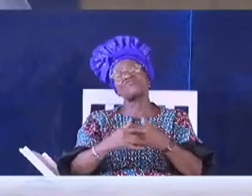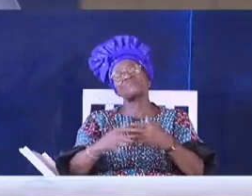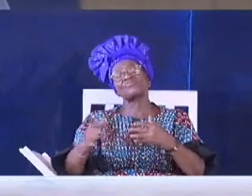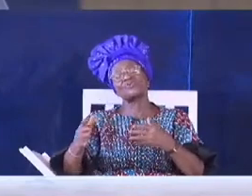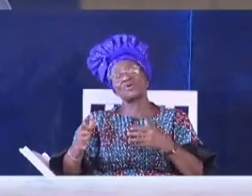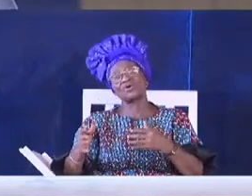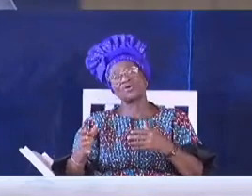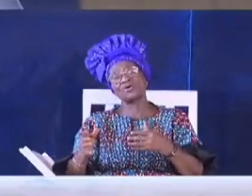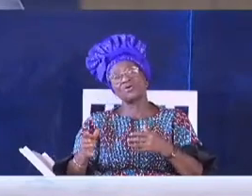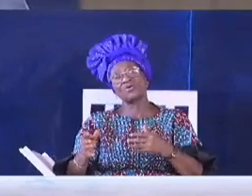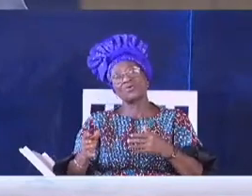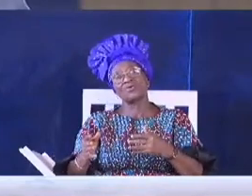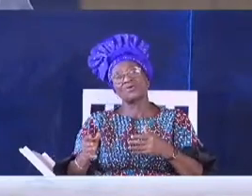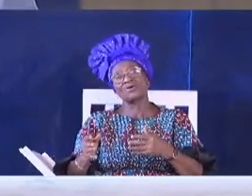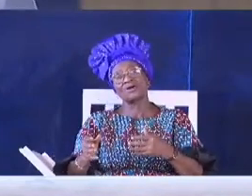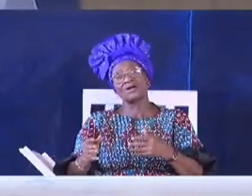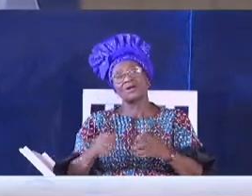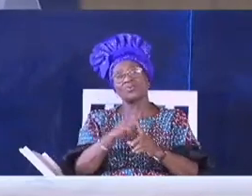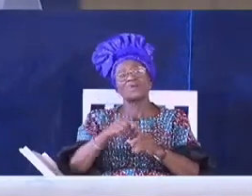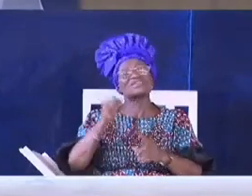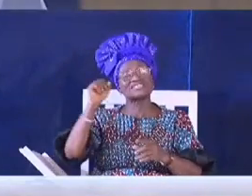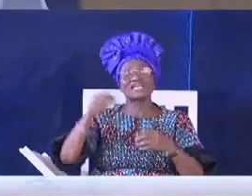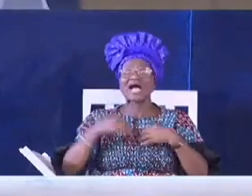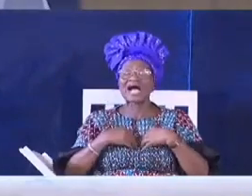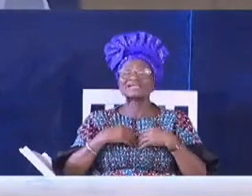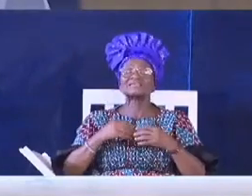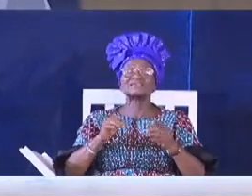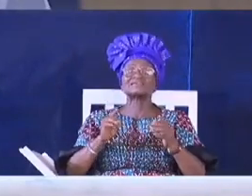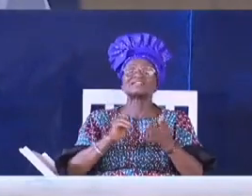after she had that divine encounter,